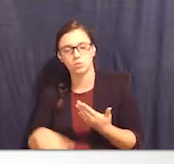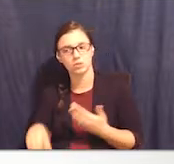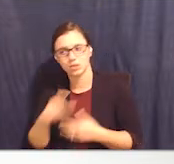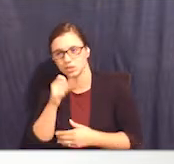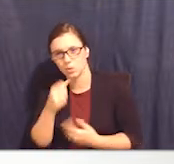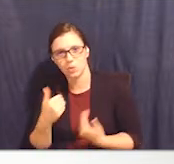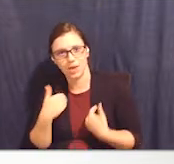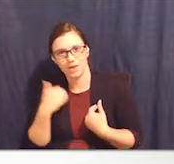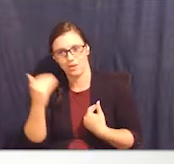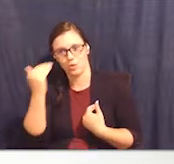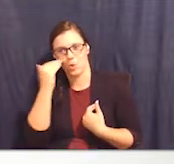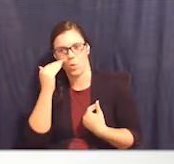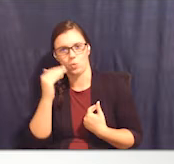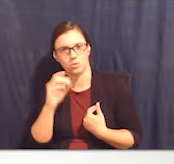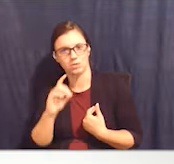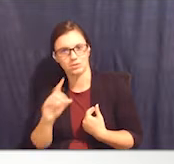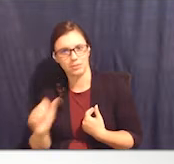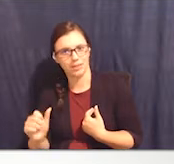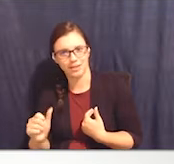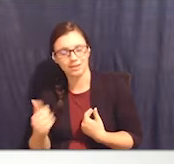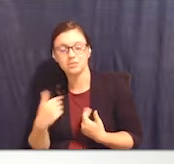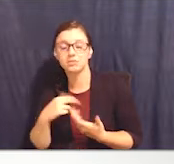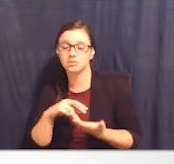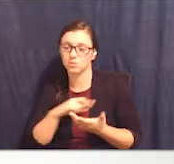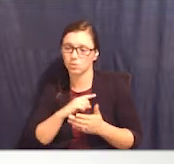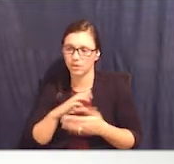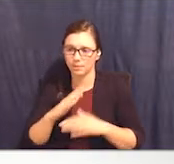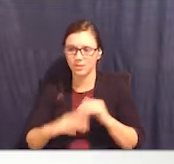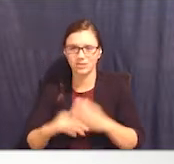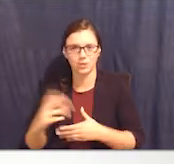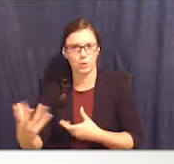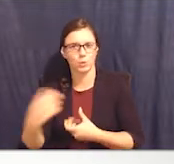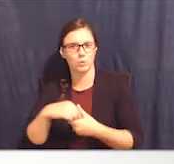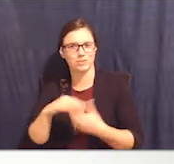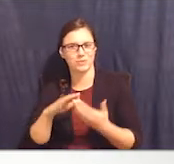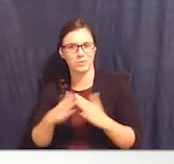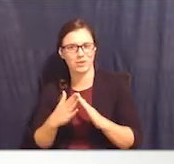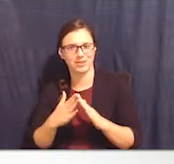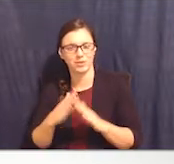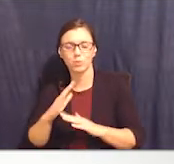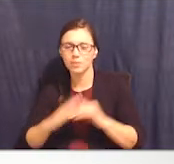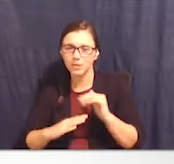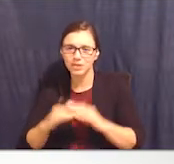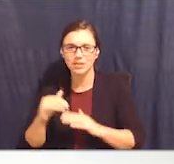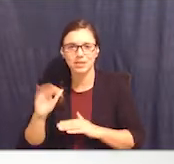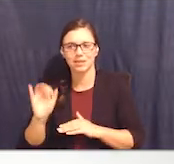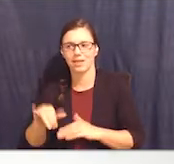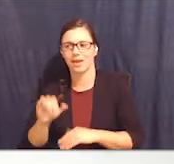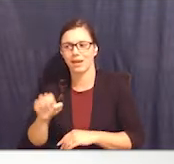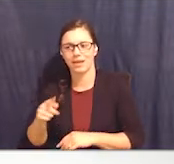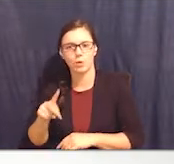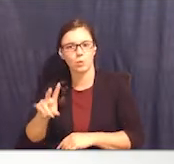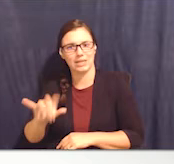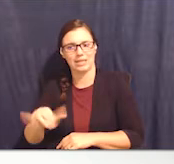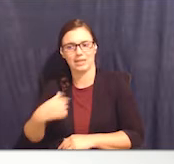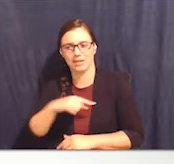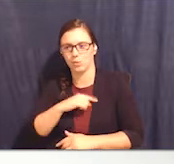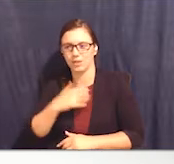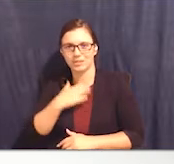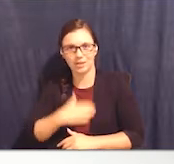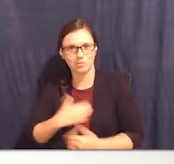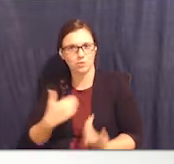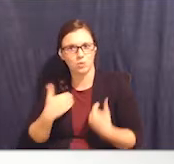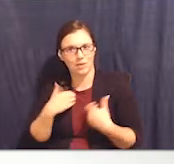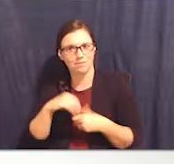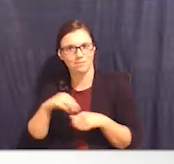that students may have varied abilities to do things. And so we don't say, oh, you got to have 100%, you know, this is going